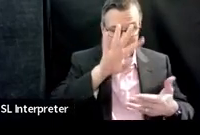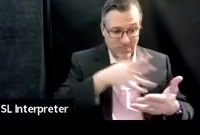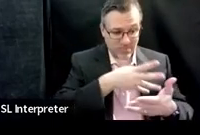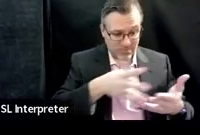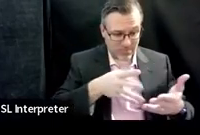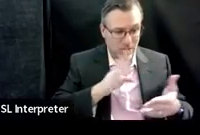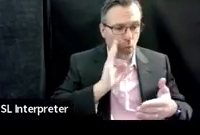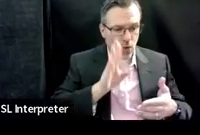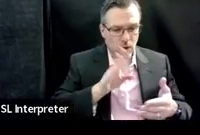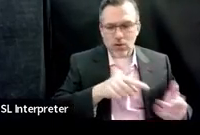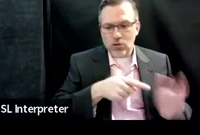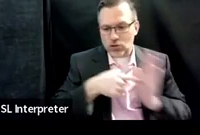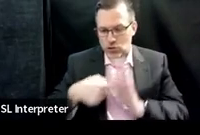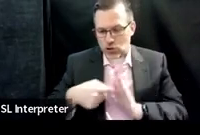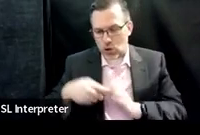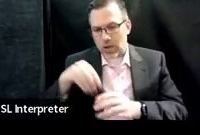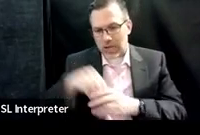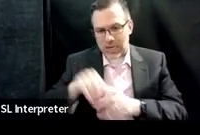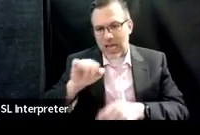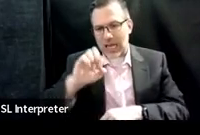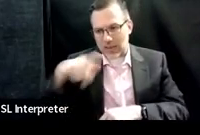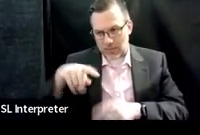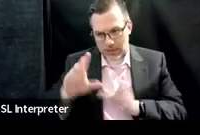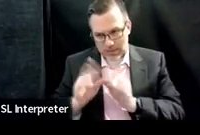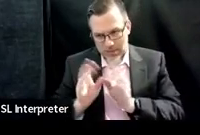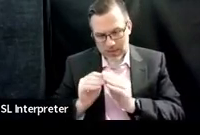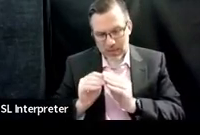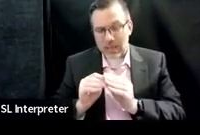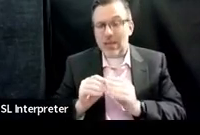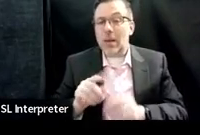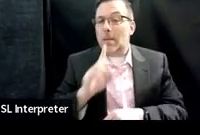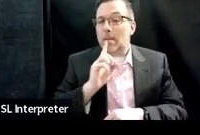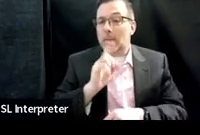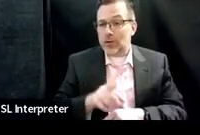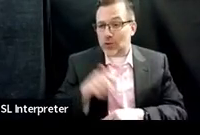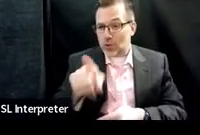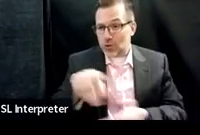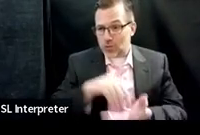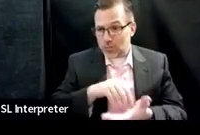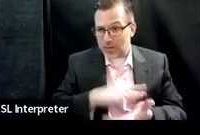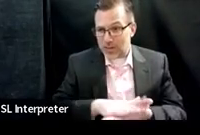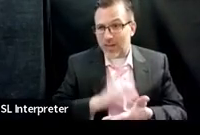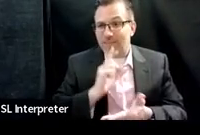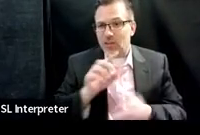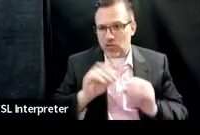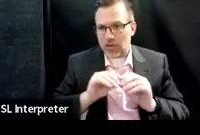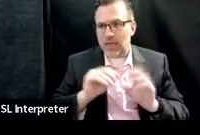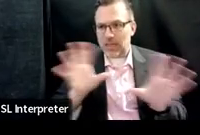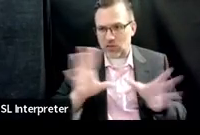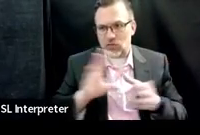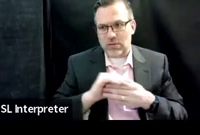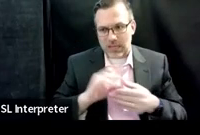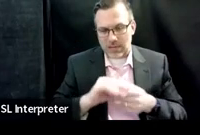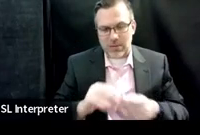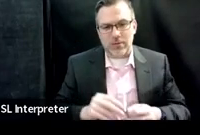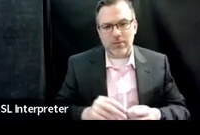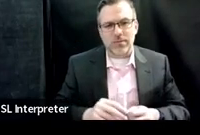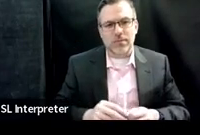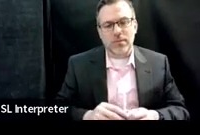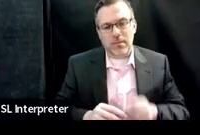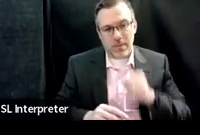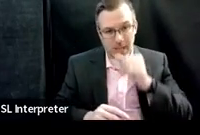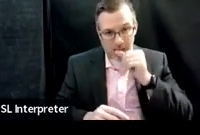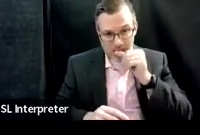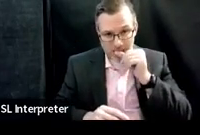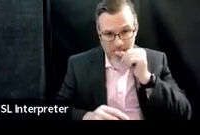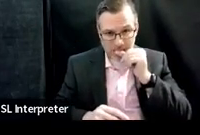you wanna make sure that you are making very clear statements about that. So, I think it's